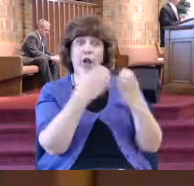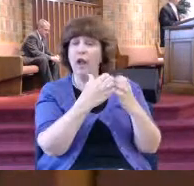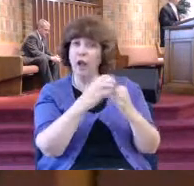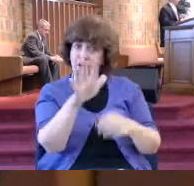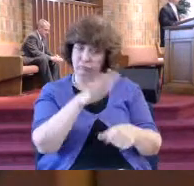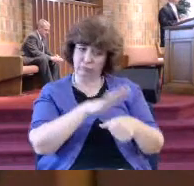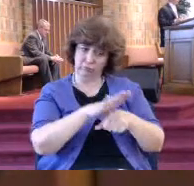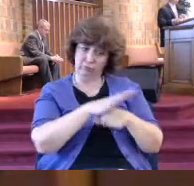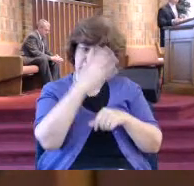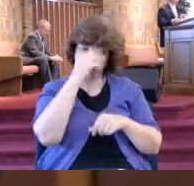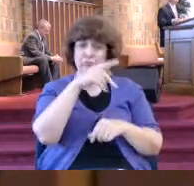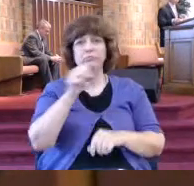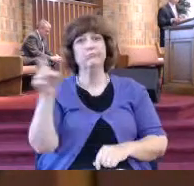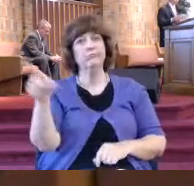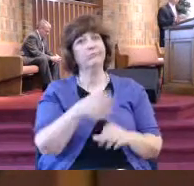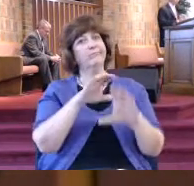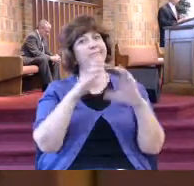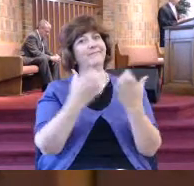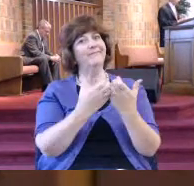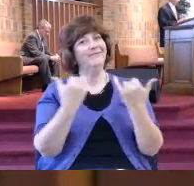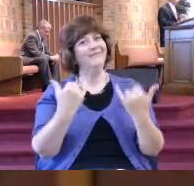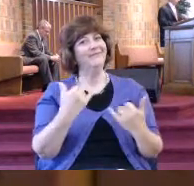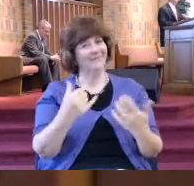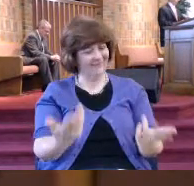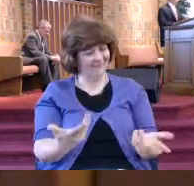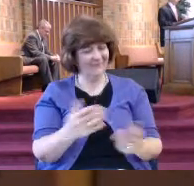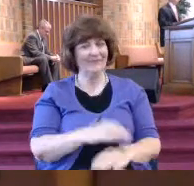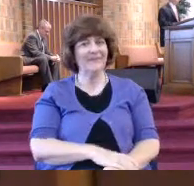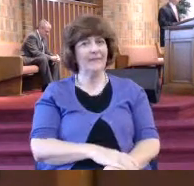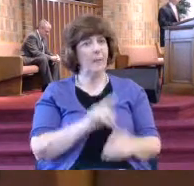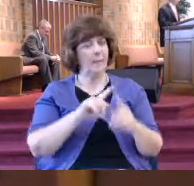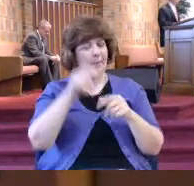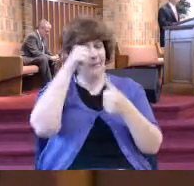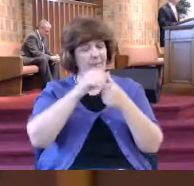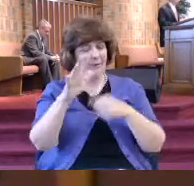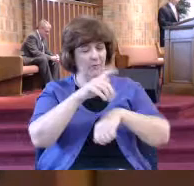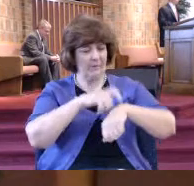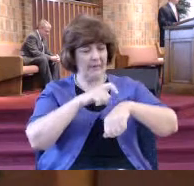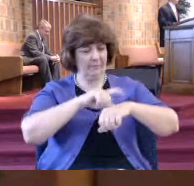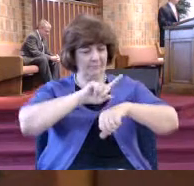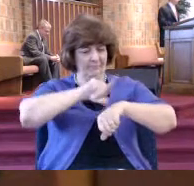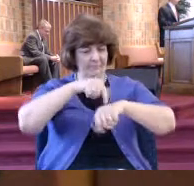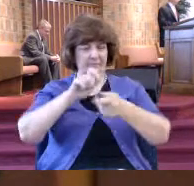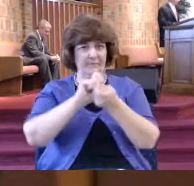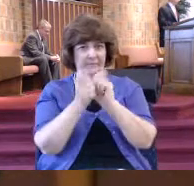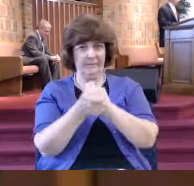to see everybody here at 9, but don't forget to change those clocks. This morning, the opening song will be